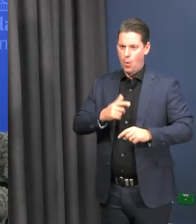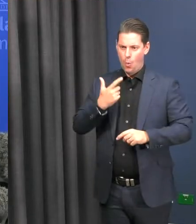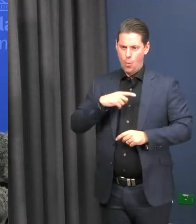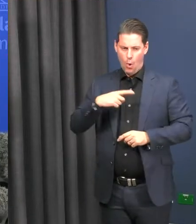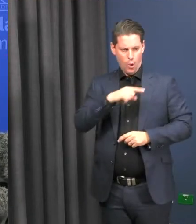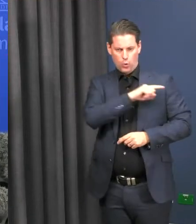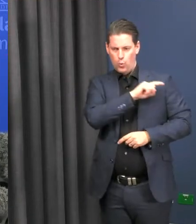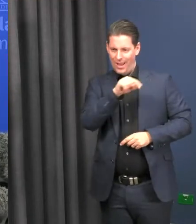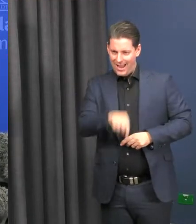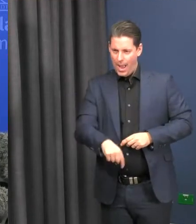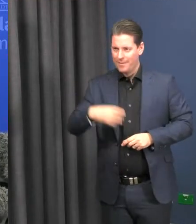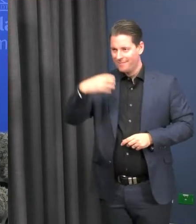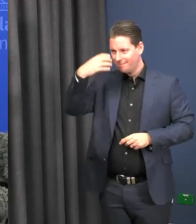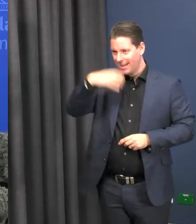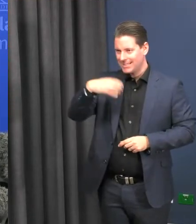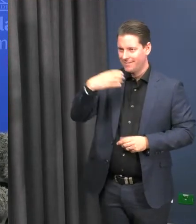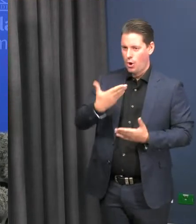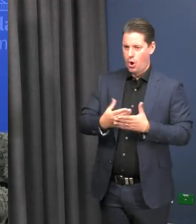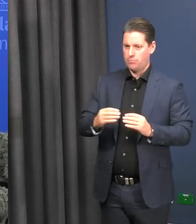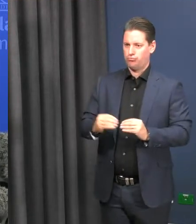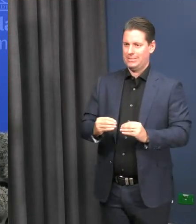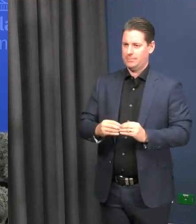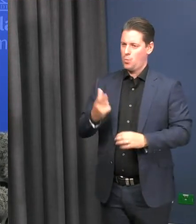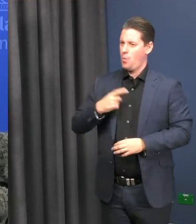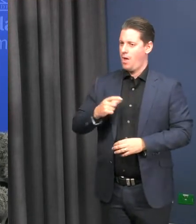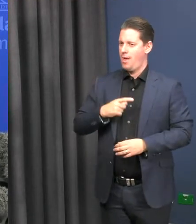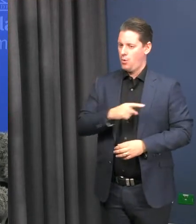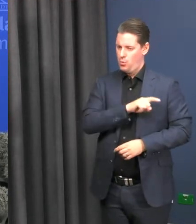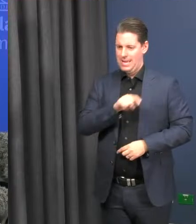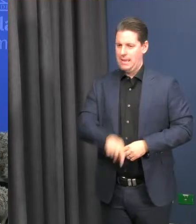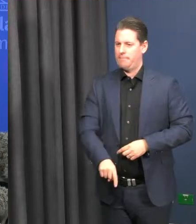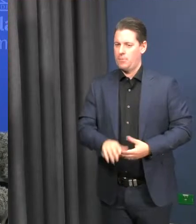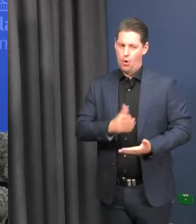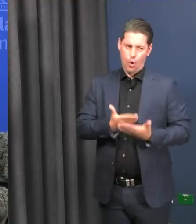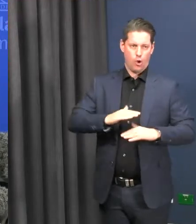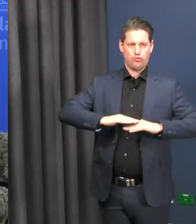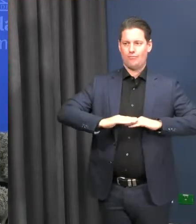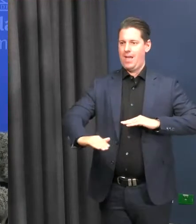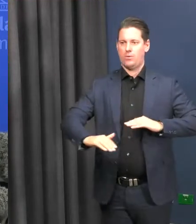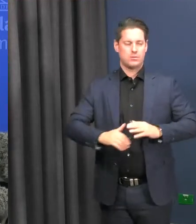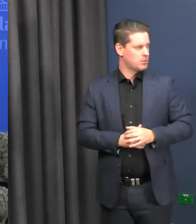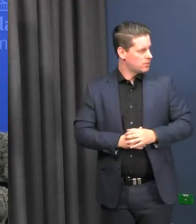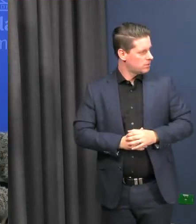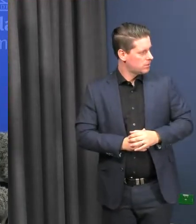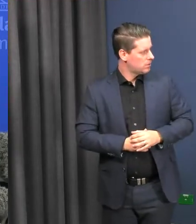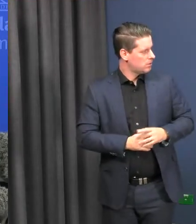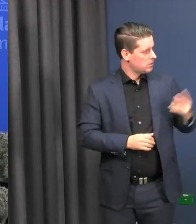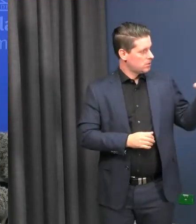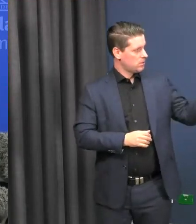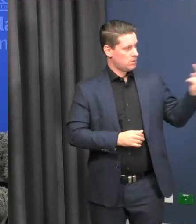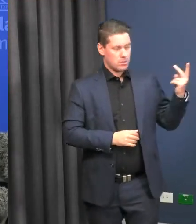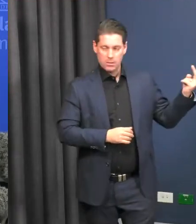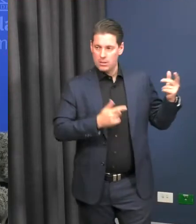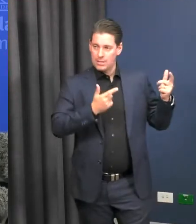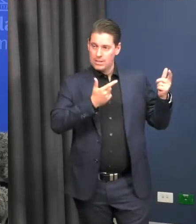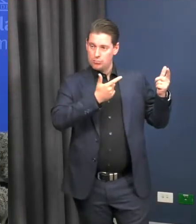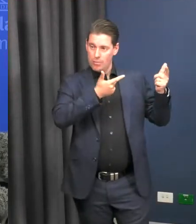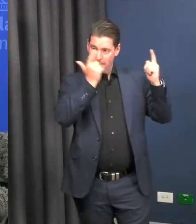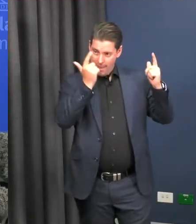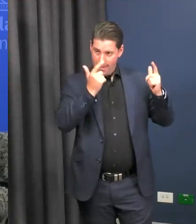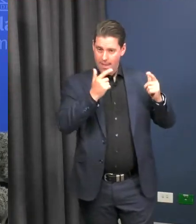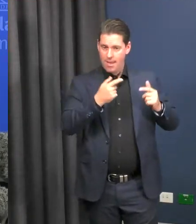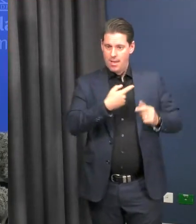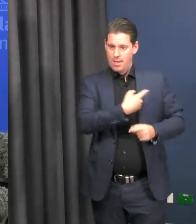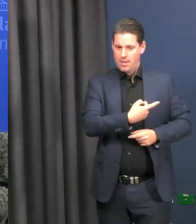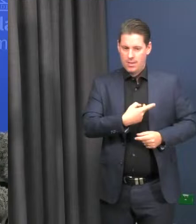up here in person rather than potentially do it remotely? Premier Crisafulli and I, at risk